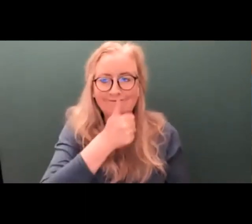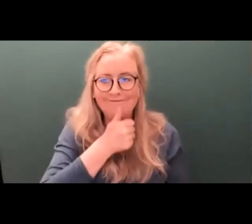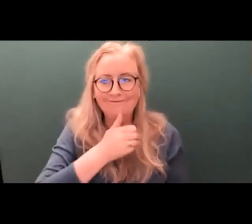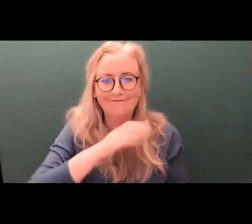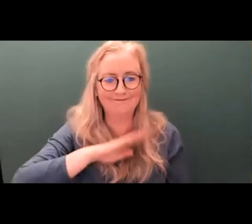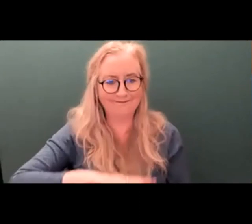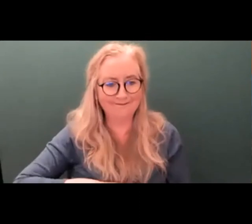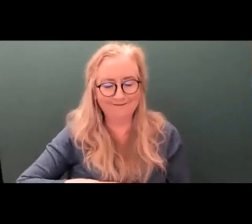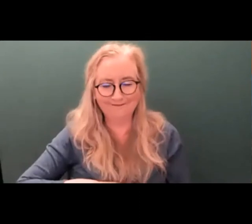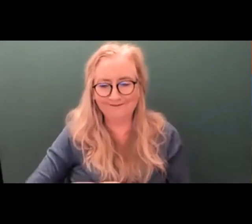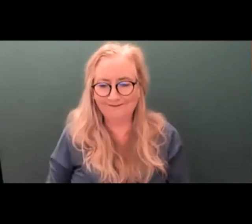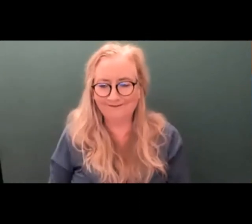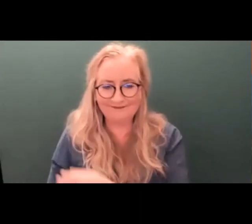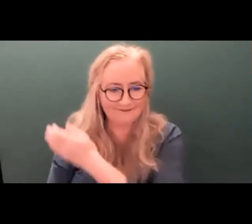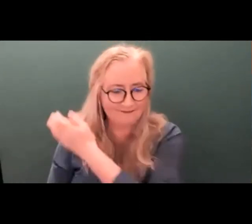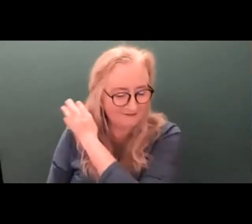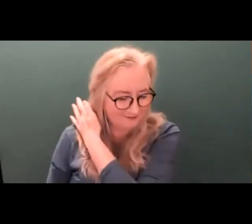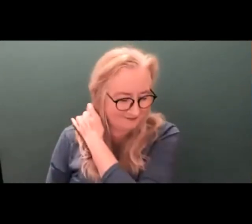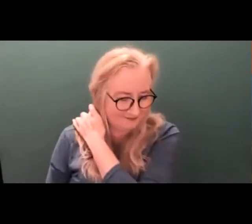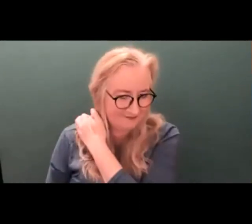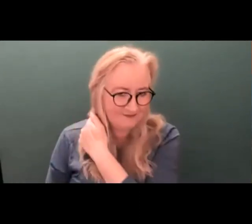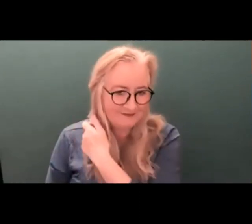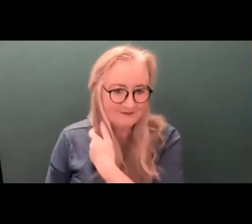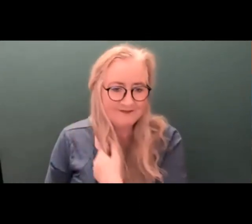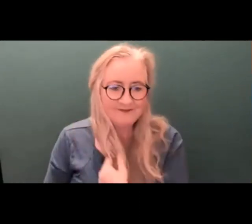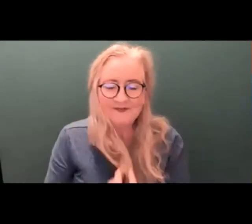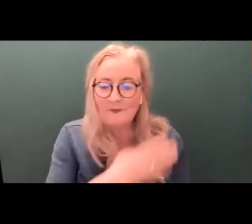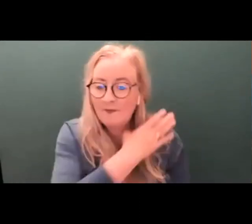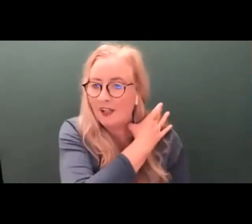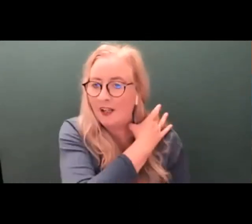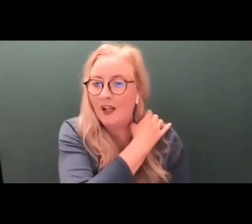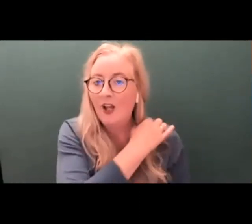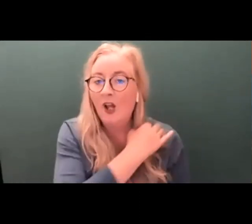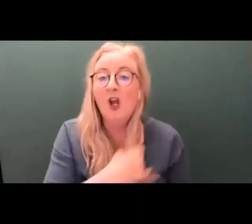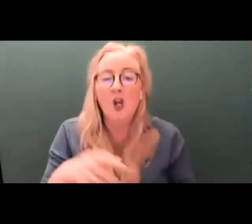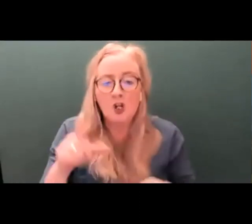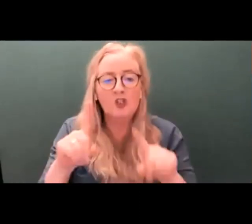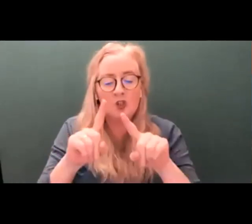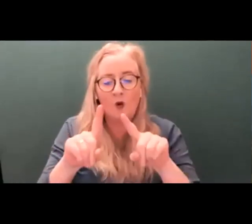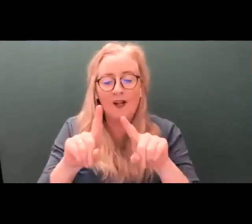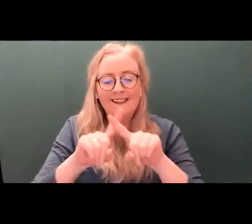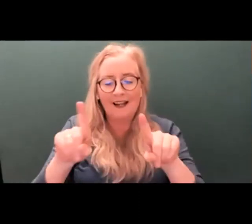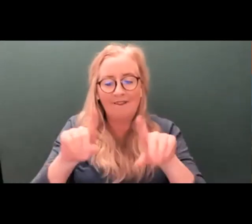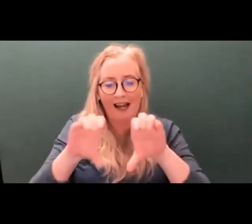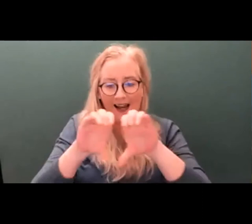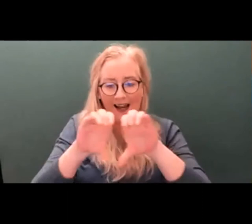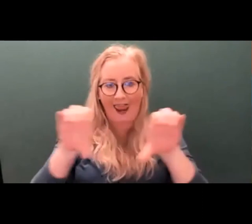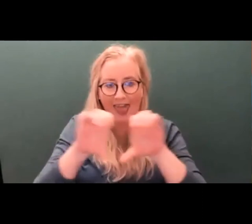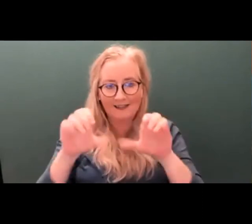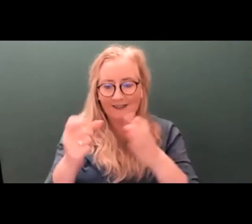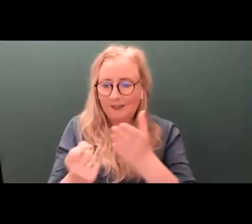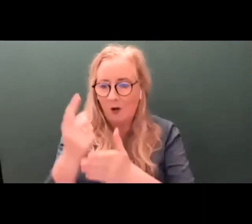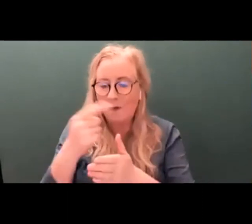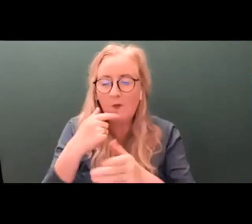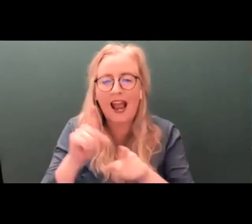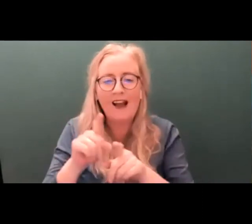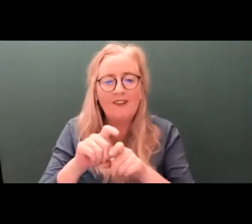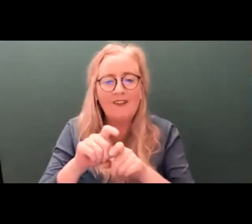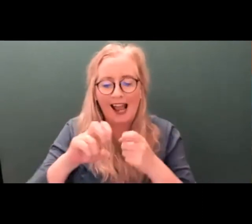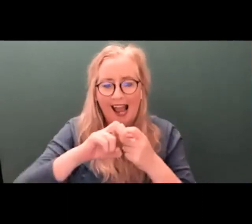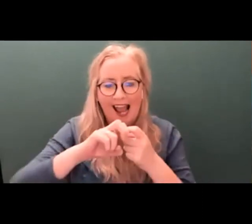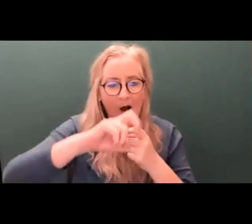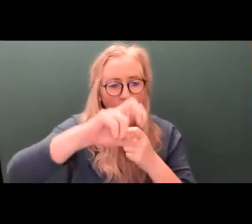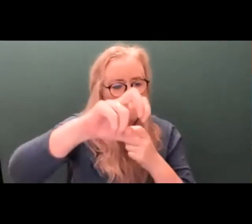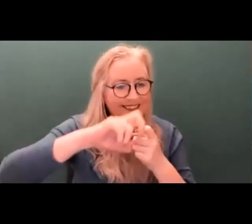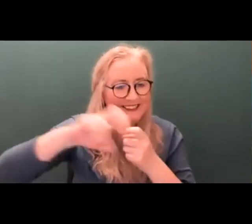So the outcome of all these classes was the outing we had out in North